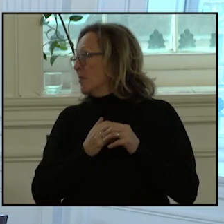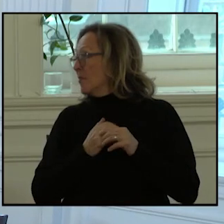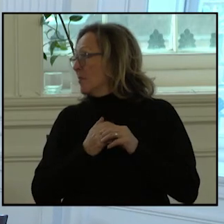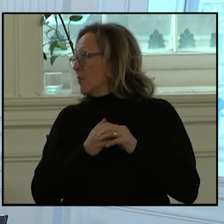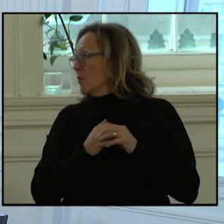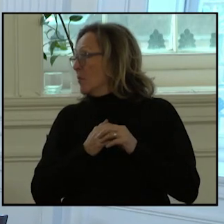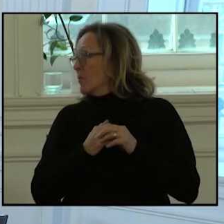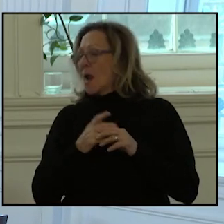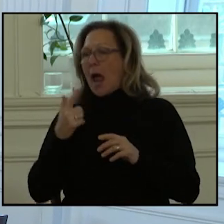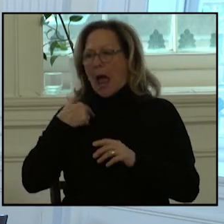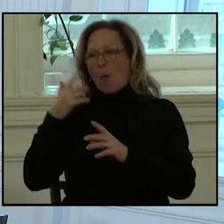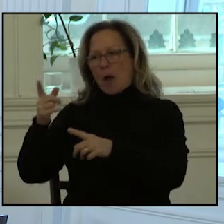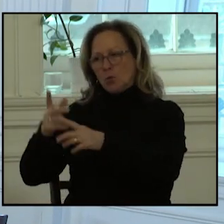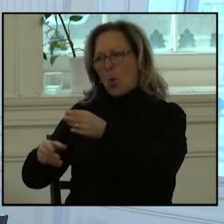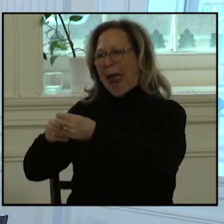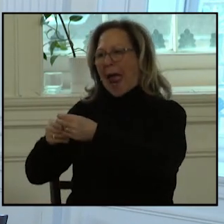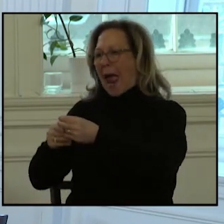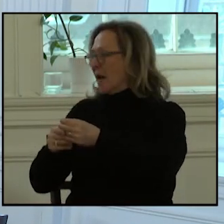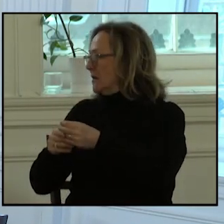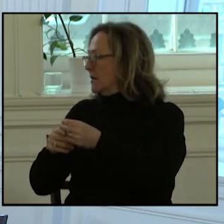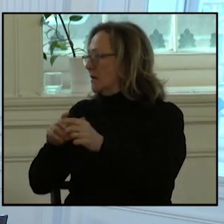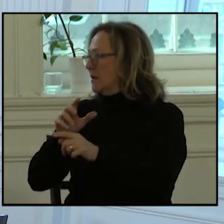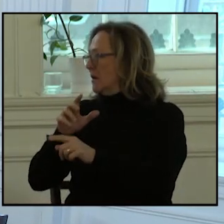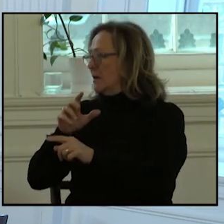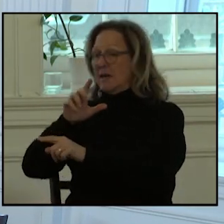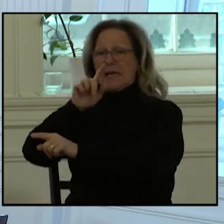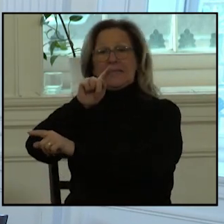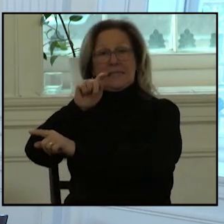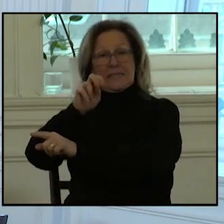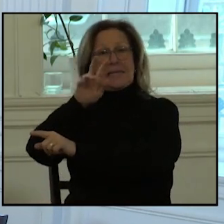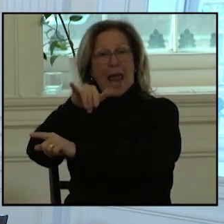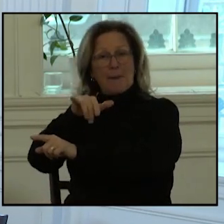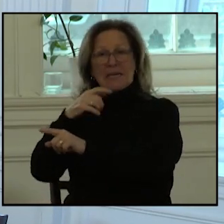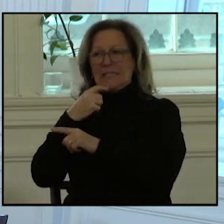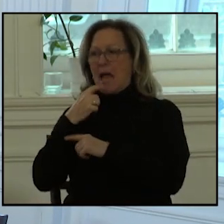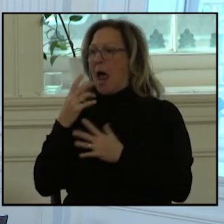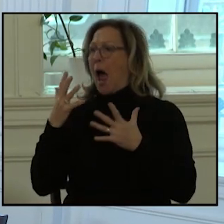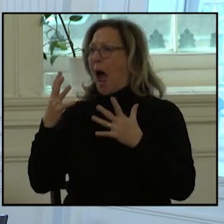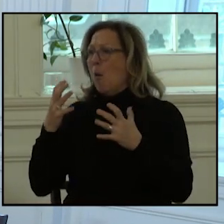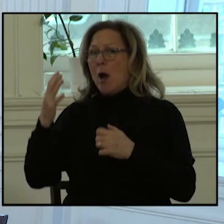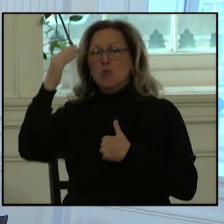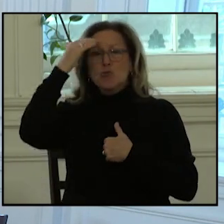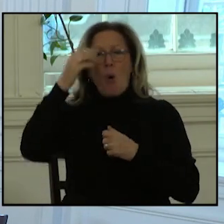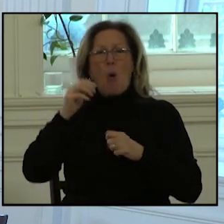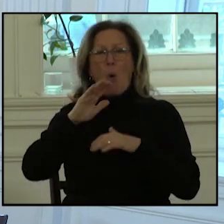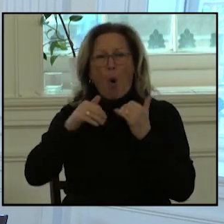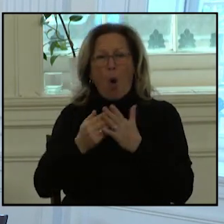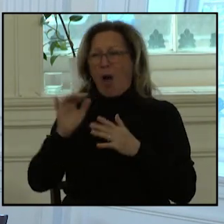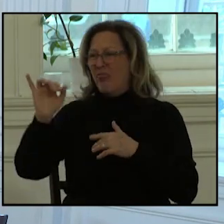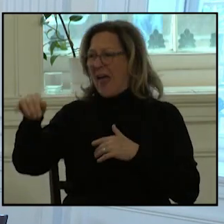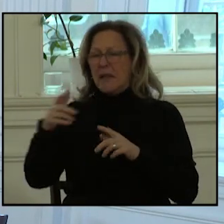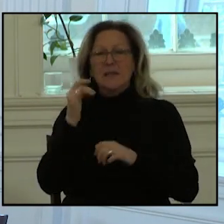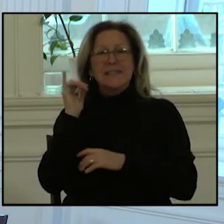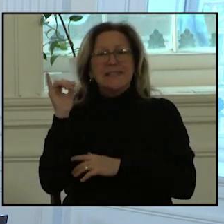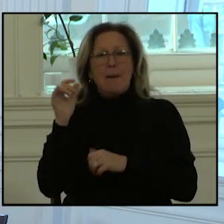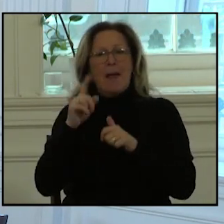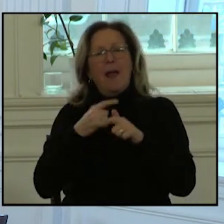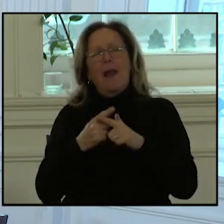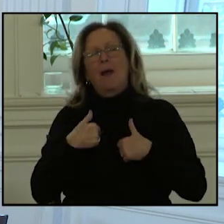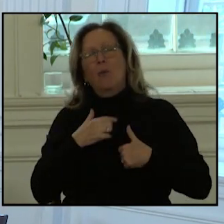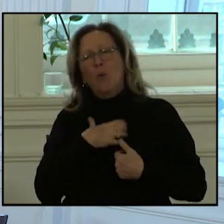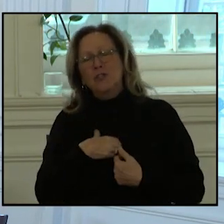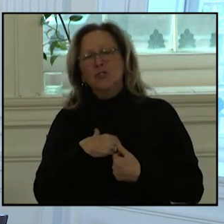I'm sorry, just want to add one more thing. Like you, I wanted to know all of this stuff, and I was the one that was excited. And I used to always wish that